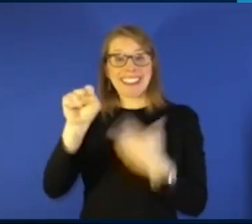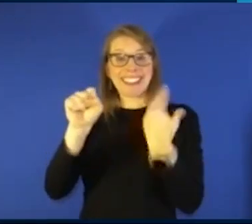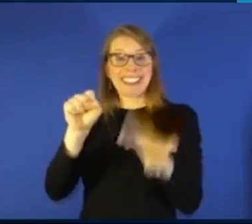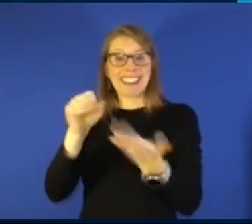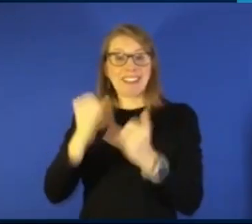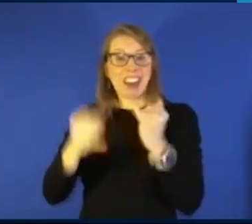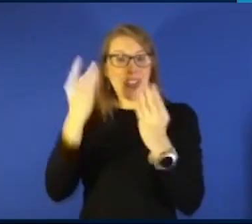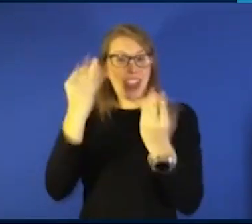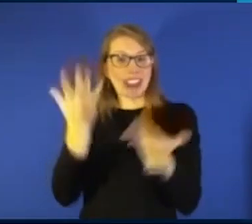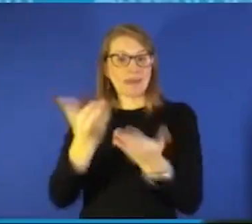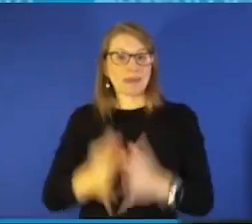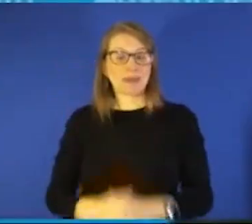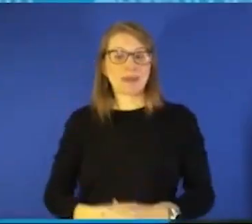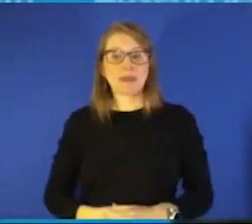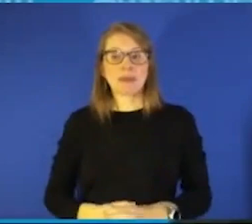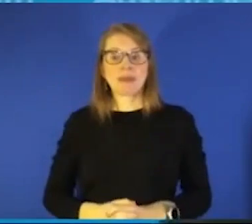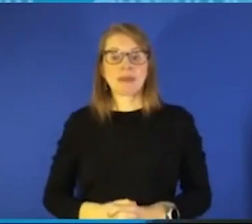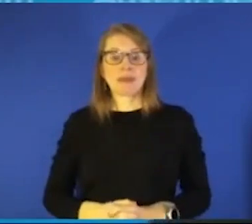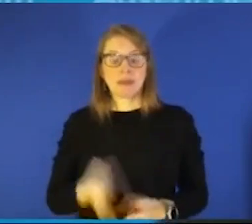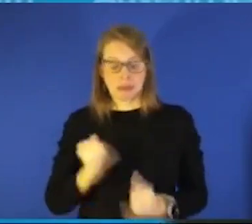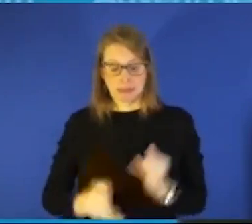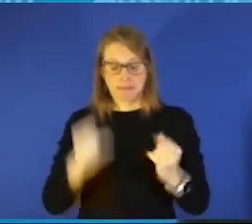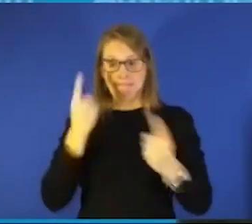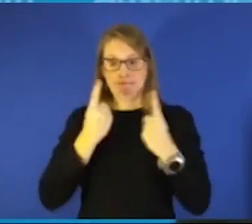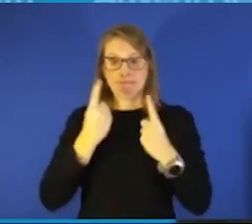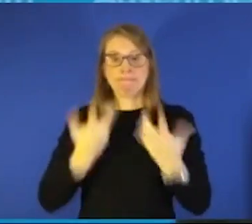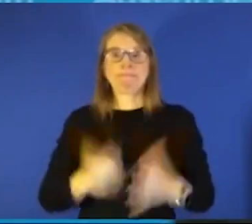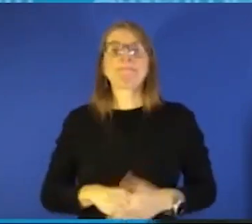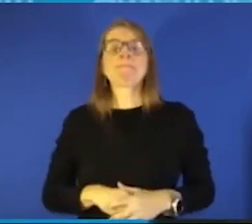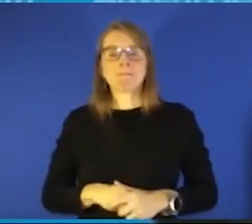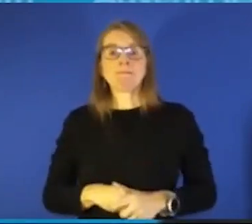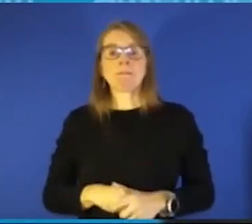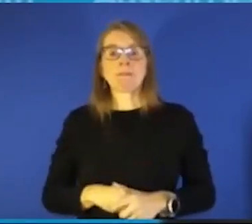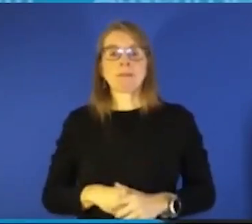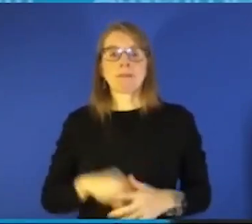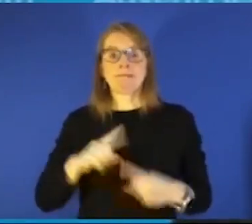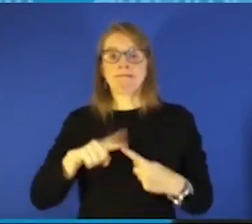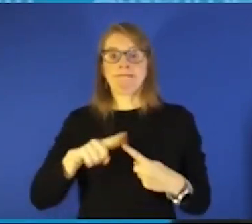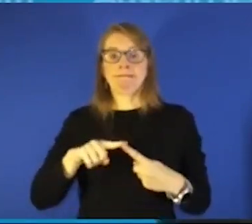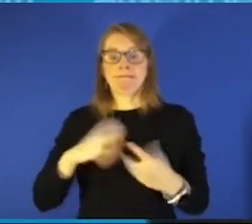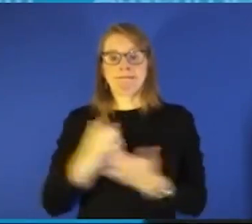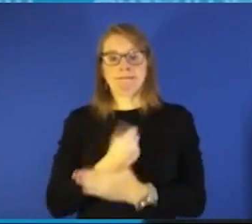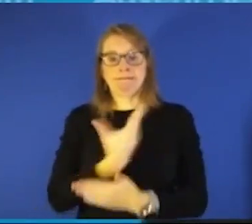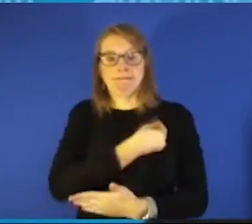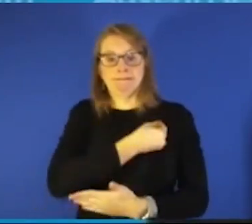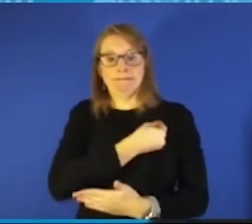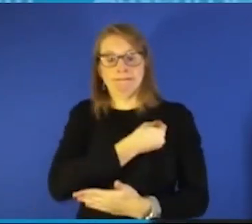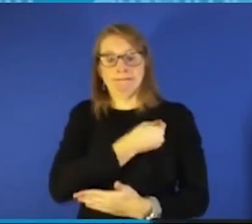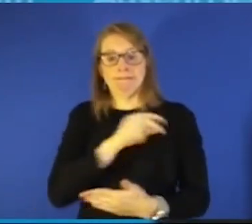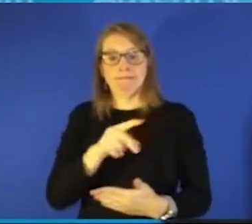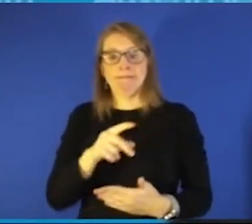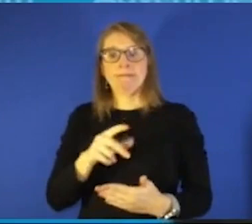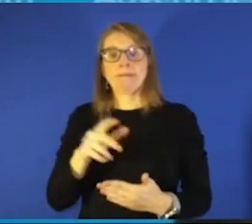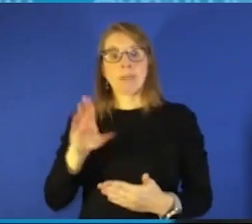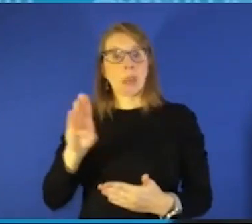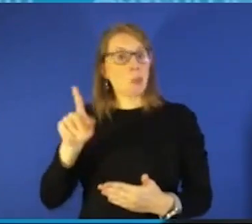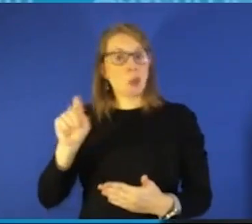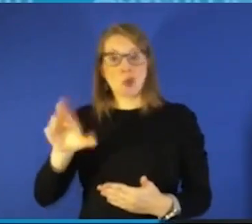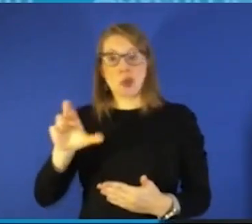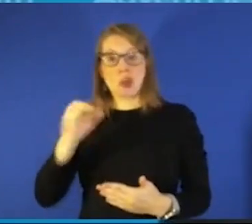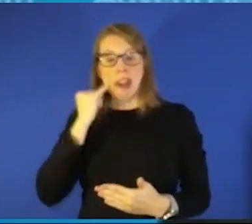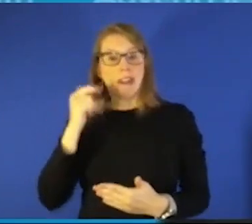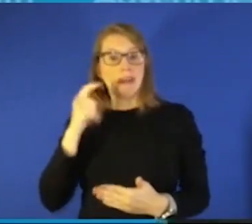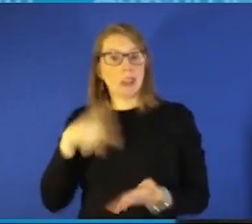thoughts. Final thoughts. Number one, get vaccinated, get a booster if you're due